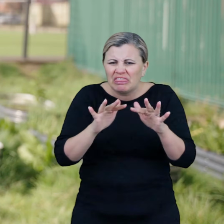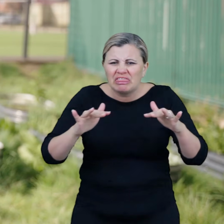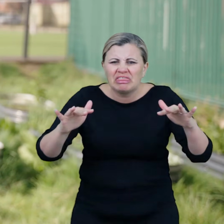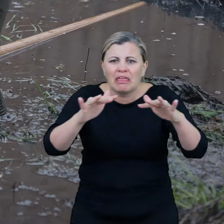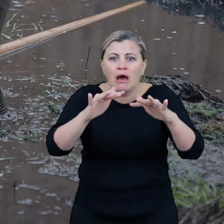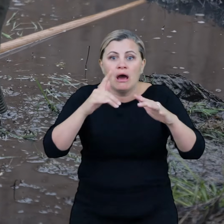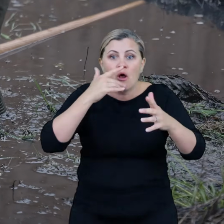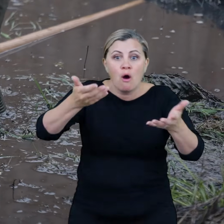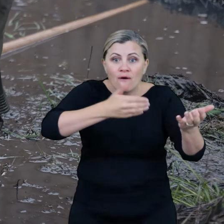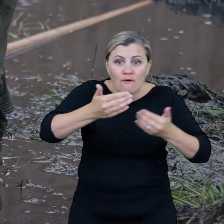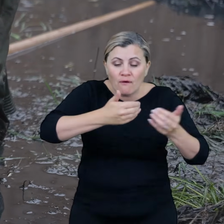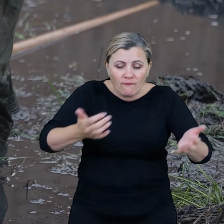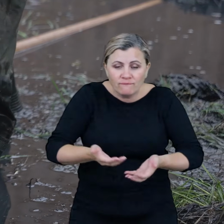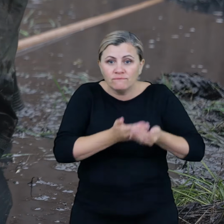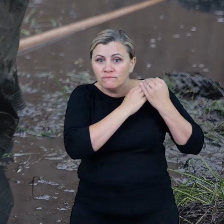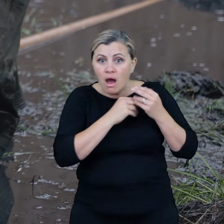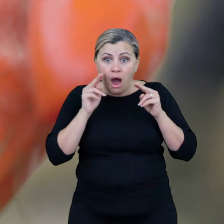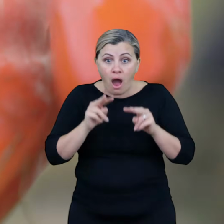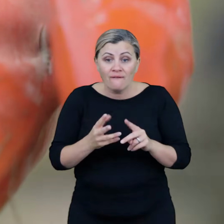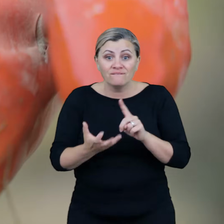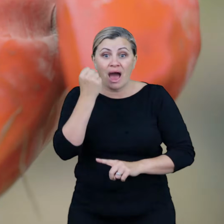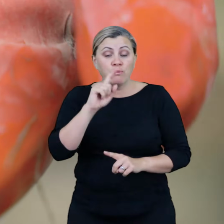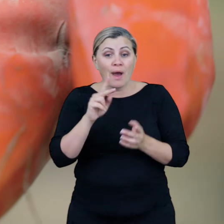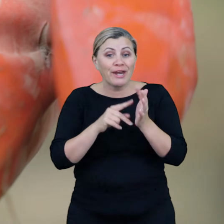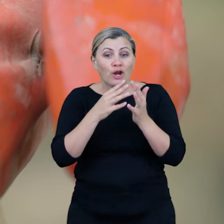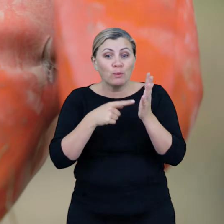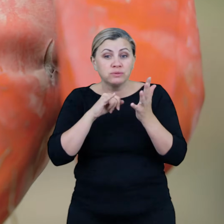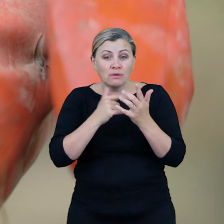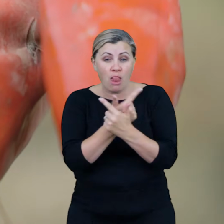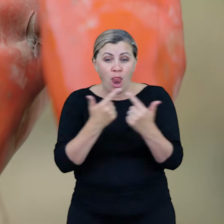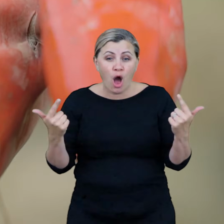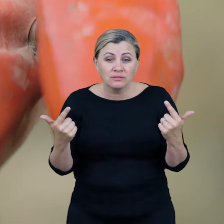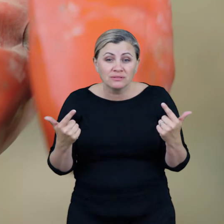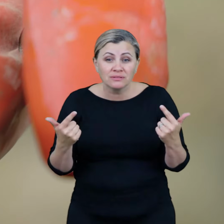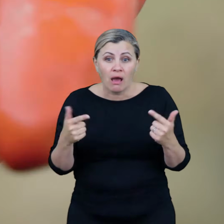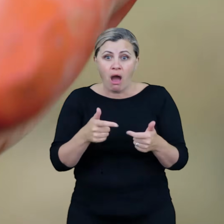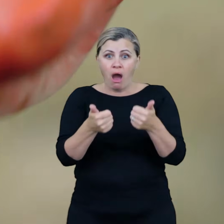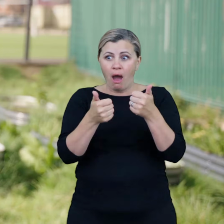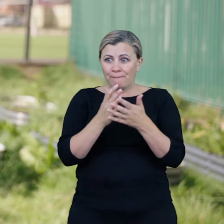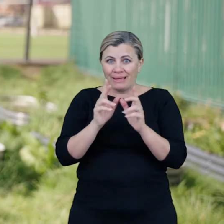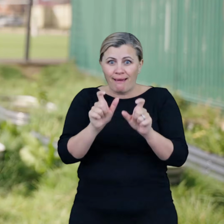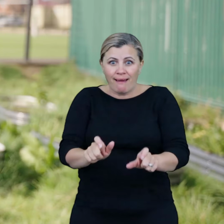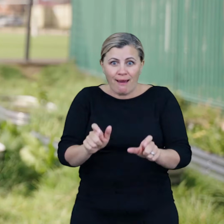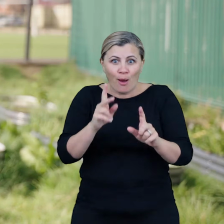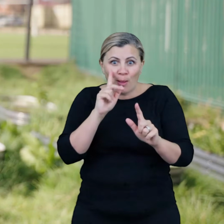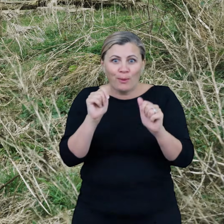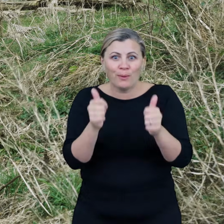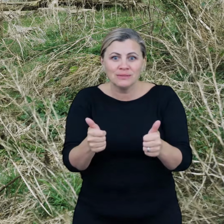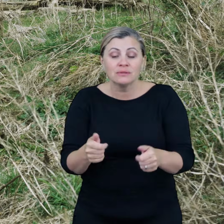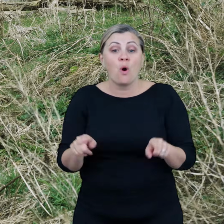the pond, we took it all off, and what did we find? Newts, loads of newts. So it's looking good over